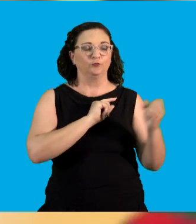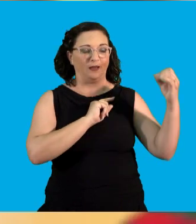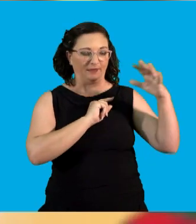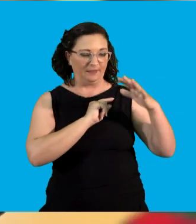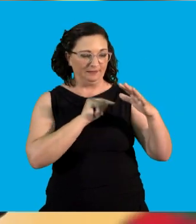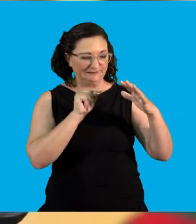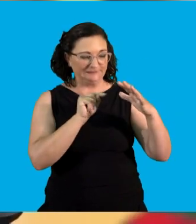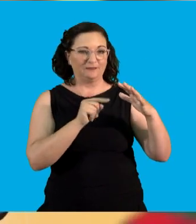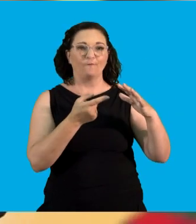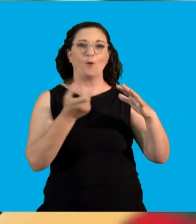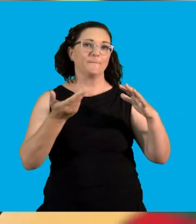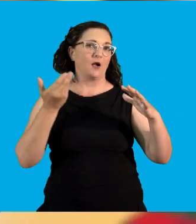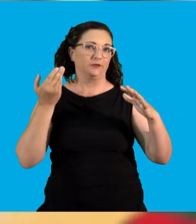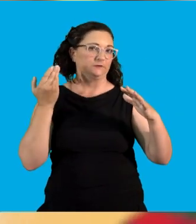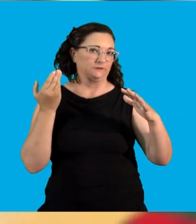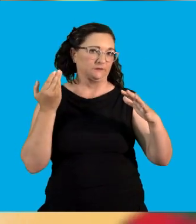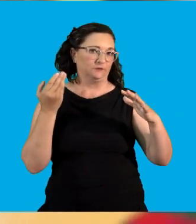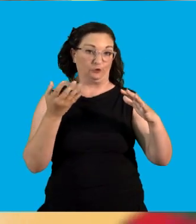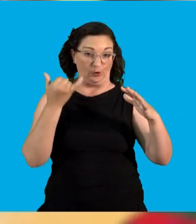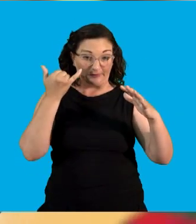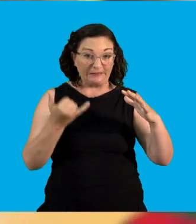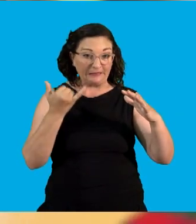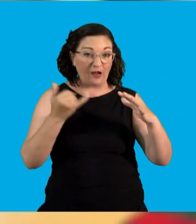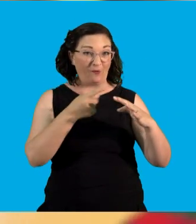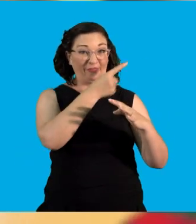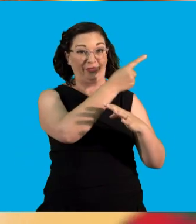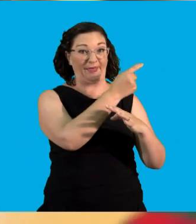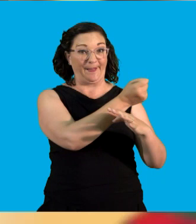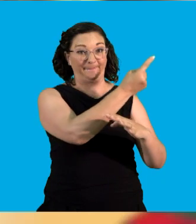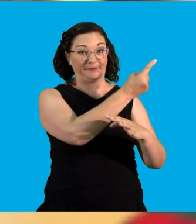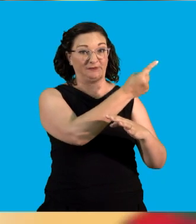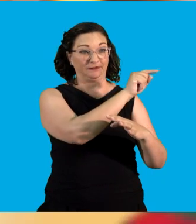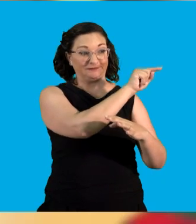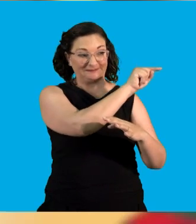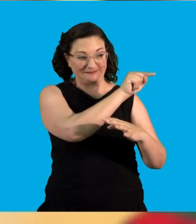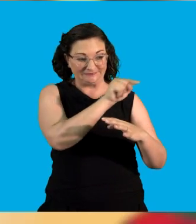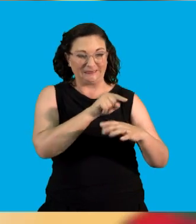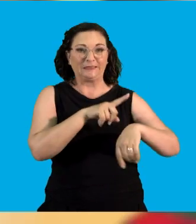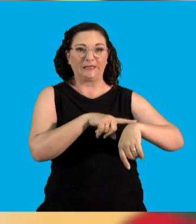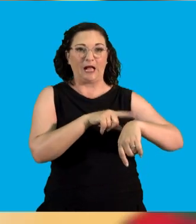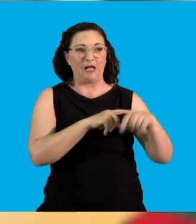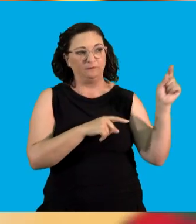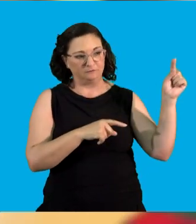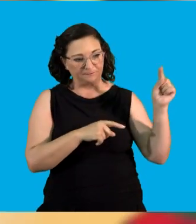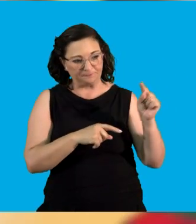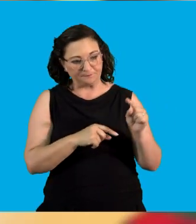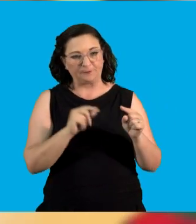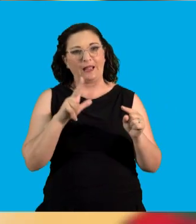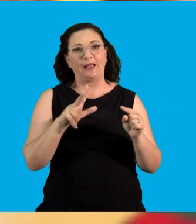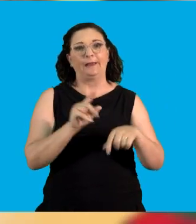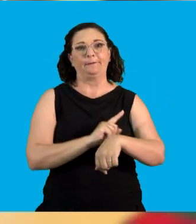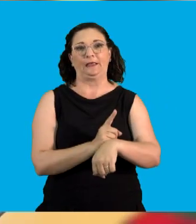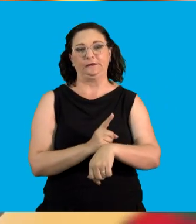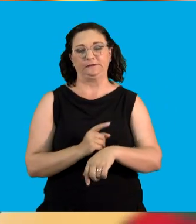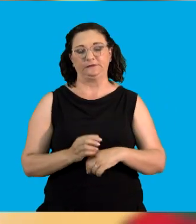actually looking at the light from the past. It is not the actual light that we are experiencing directly from the sun. So that